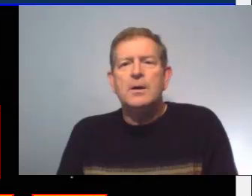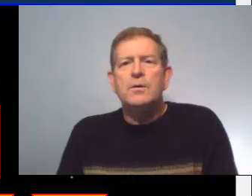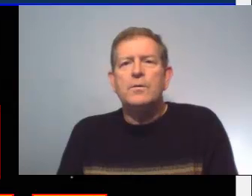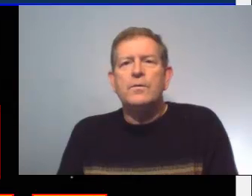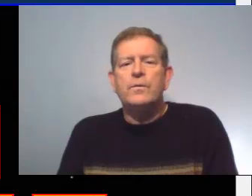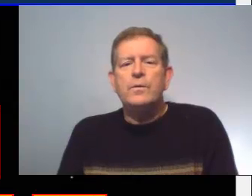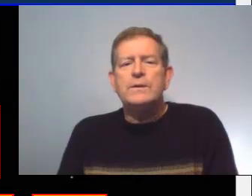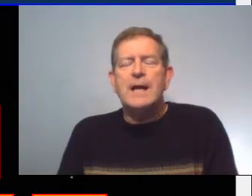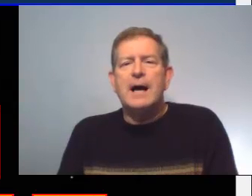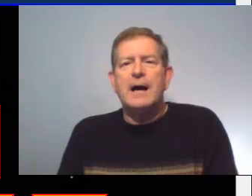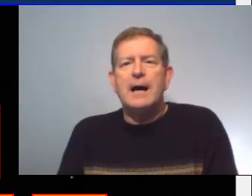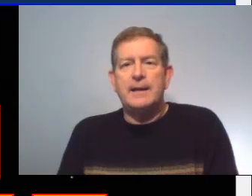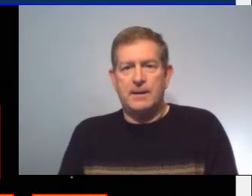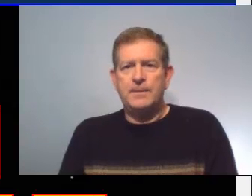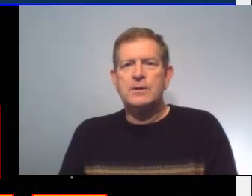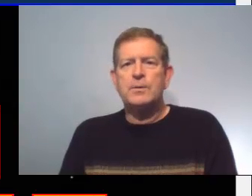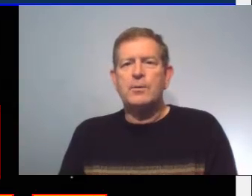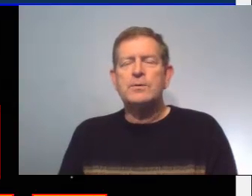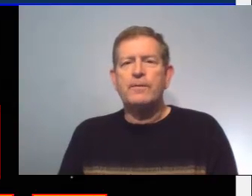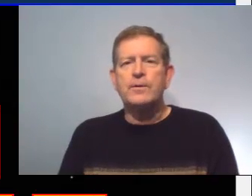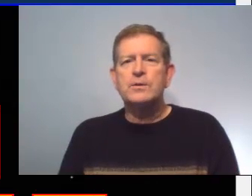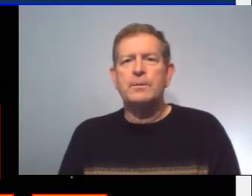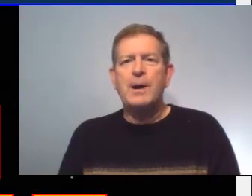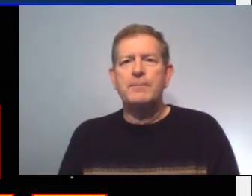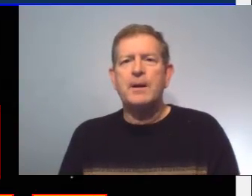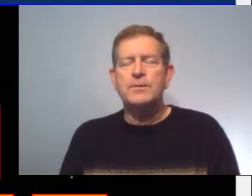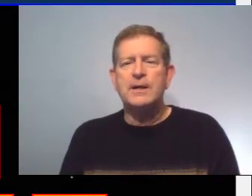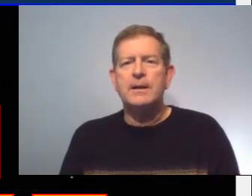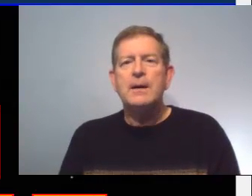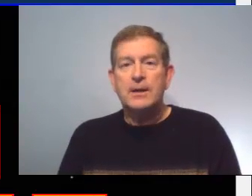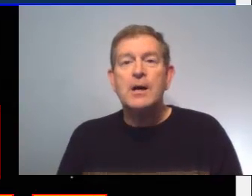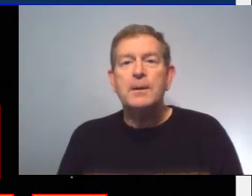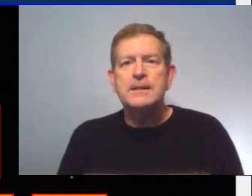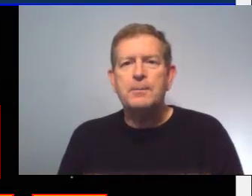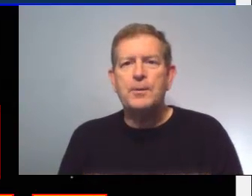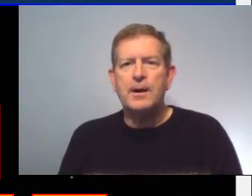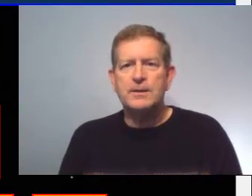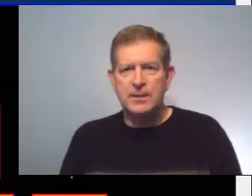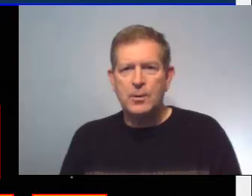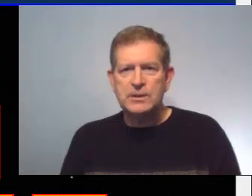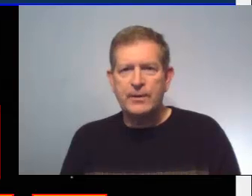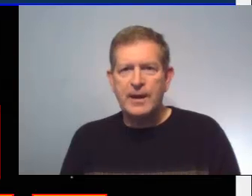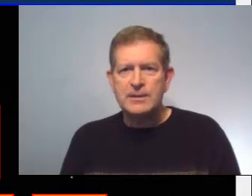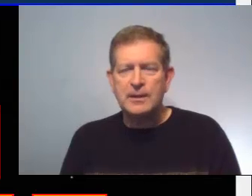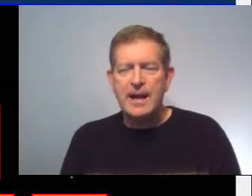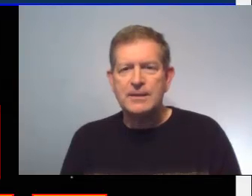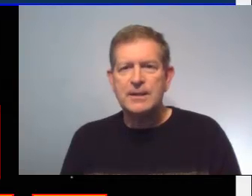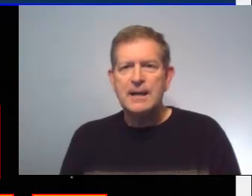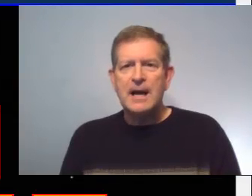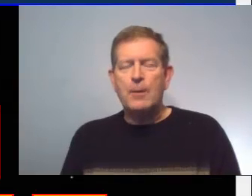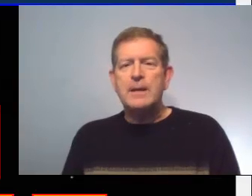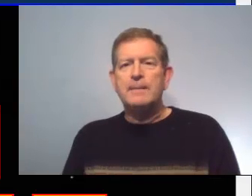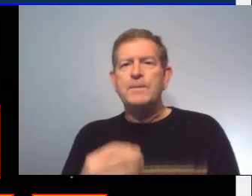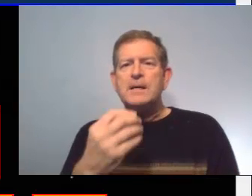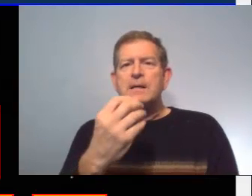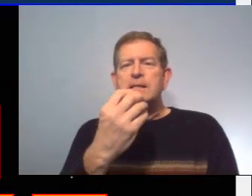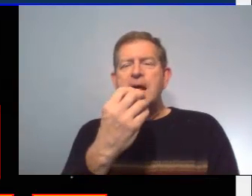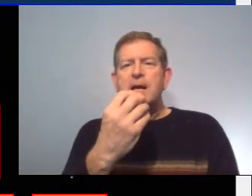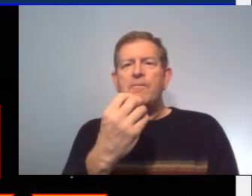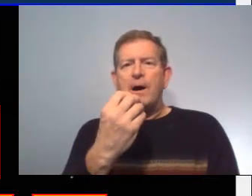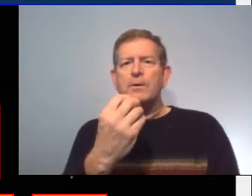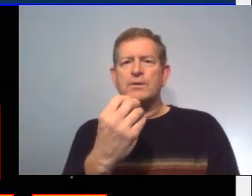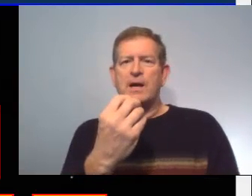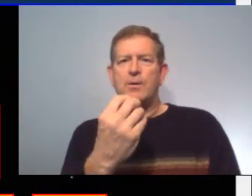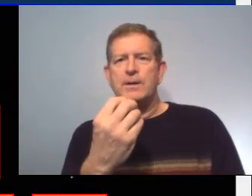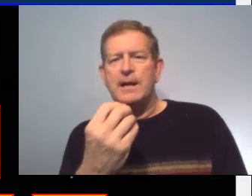that. Vous, now, here's where the first problem comes in. I talked about diphthongs in the course of our last class, how we can